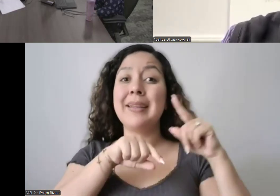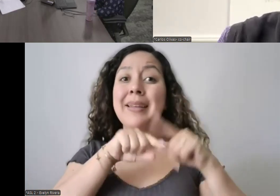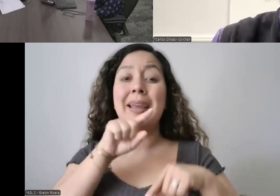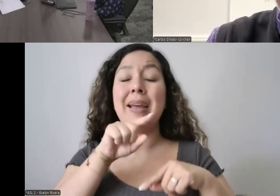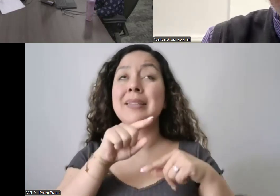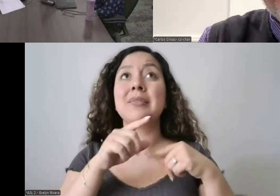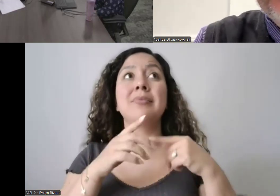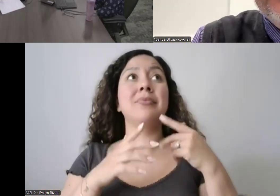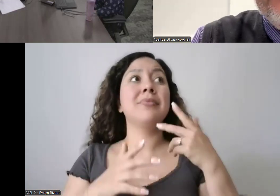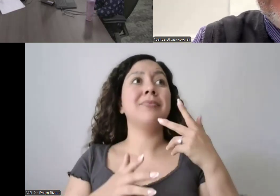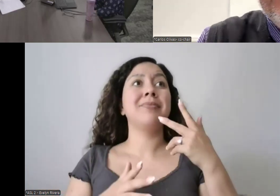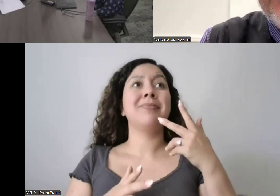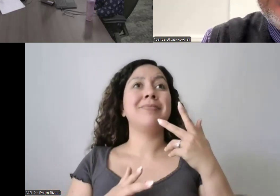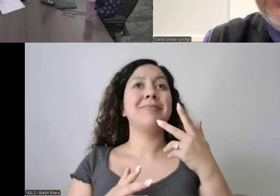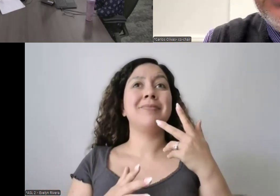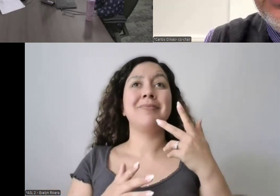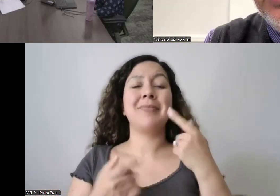me personally.